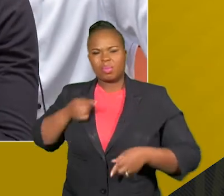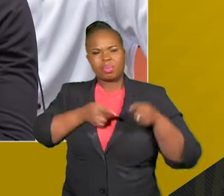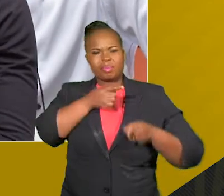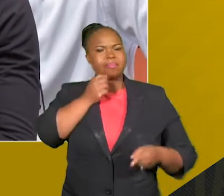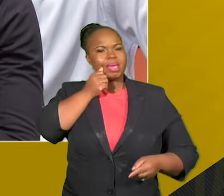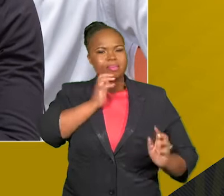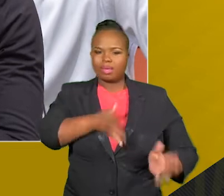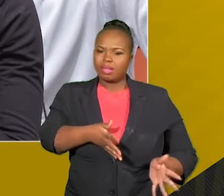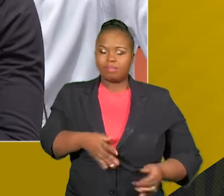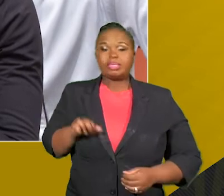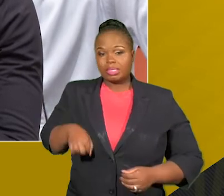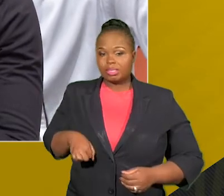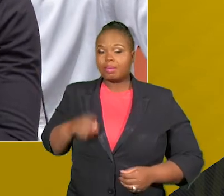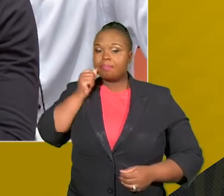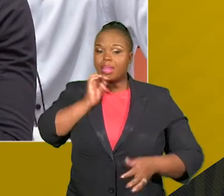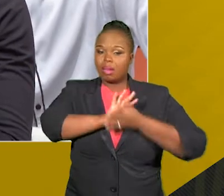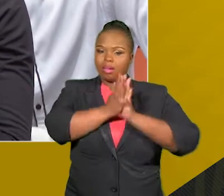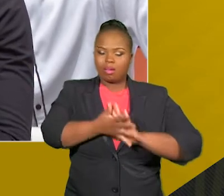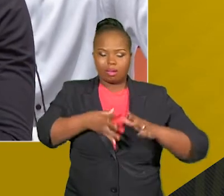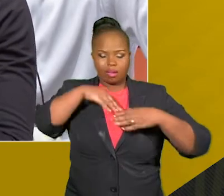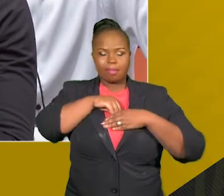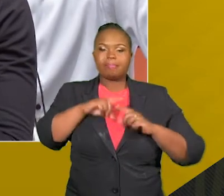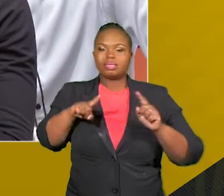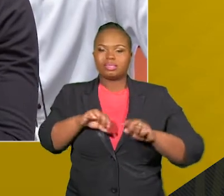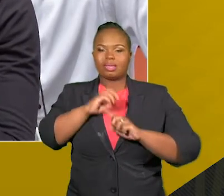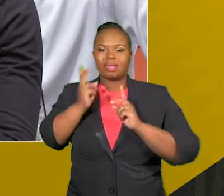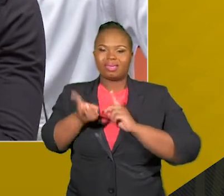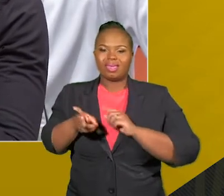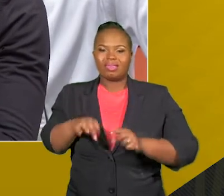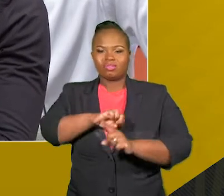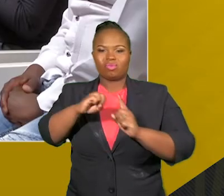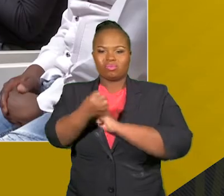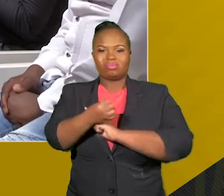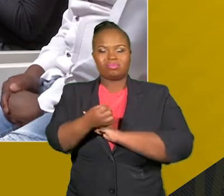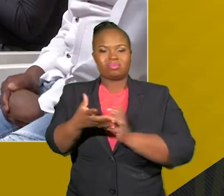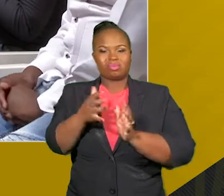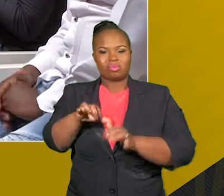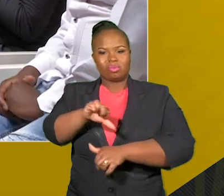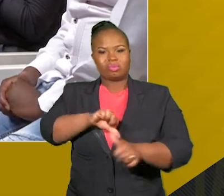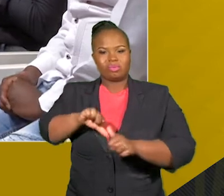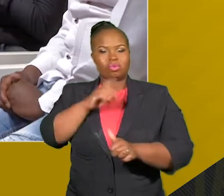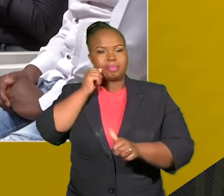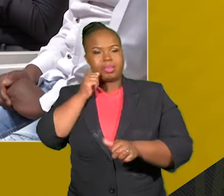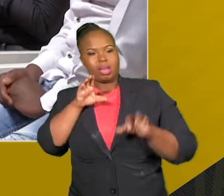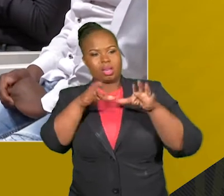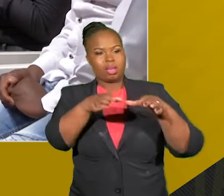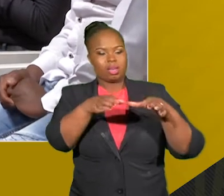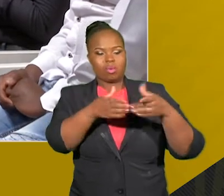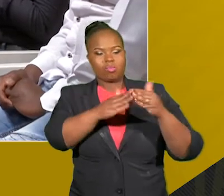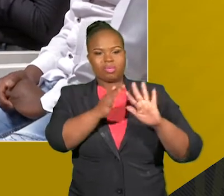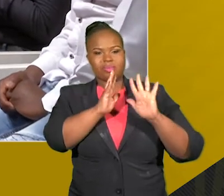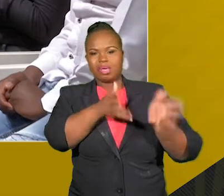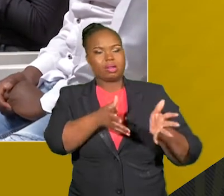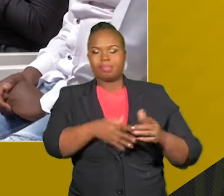to men only. Yes, men are broken, but it is the society that is broken. These men are not raised in a Wakanda men village only.